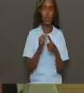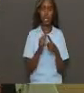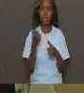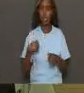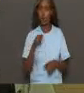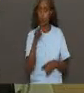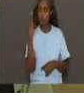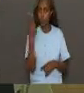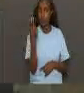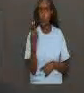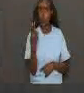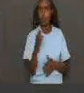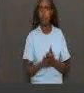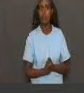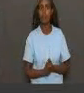will use.